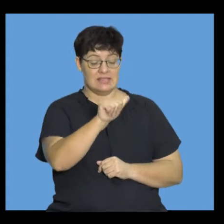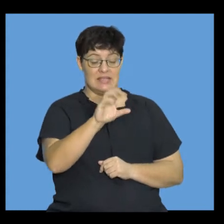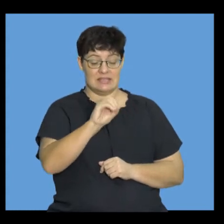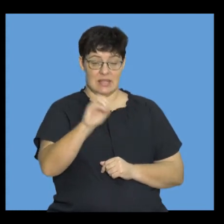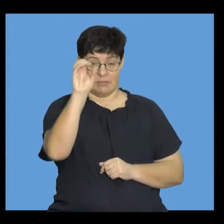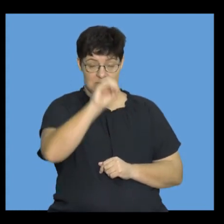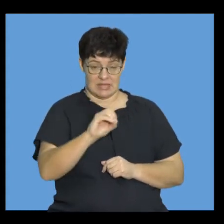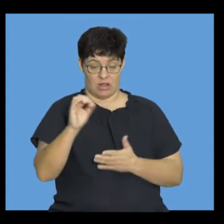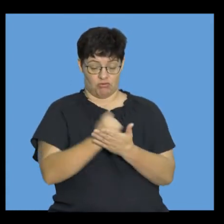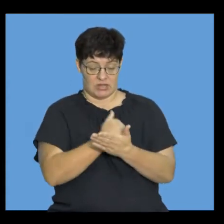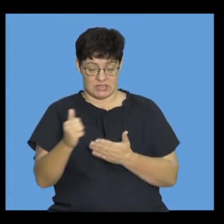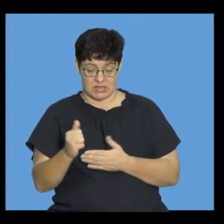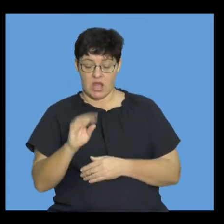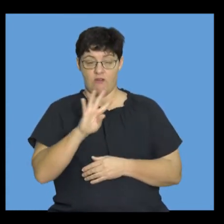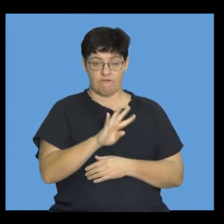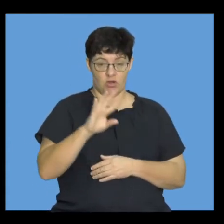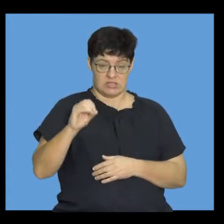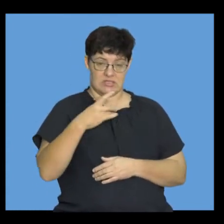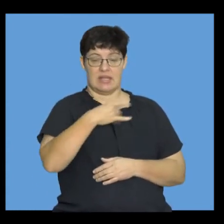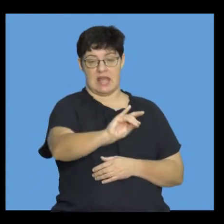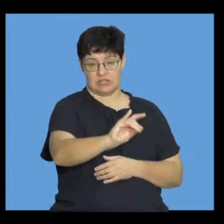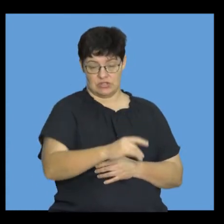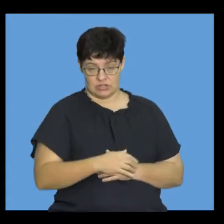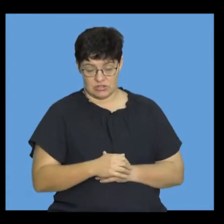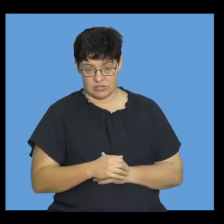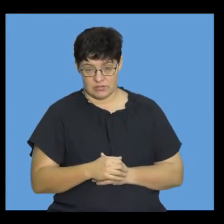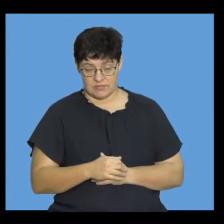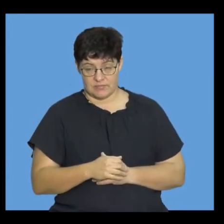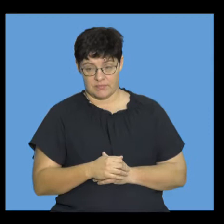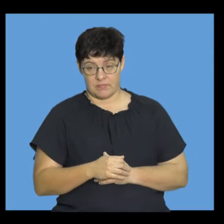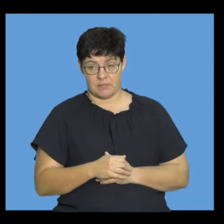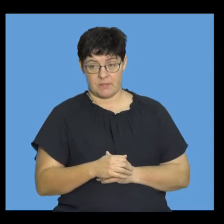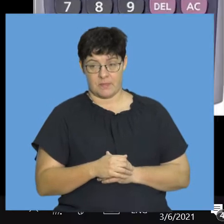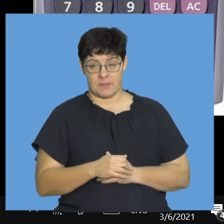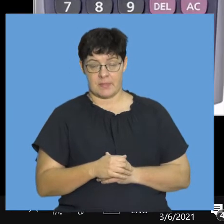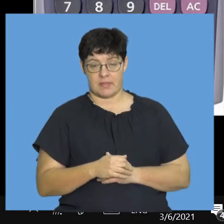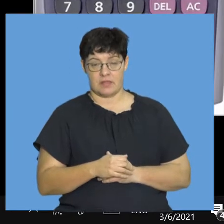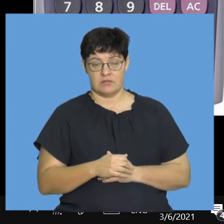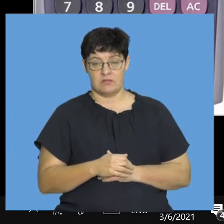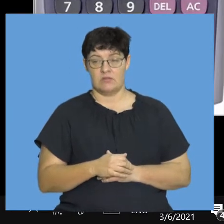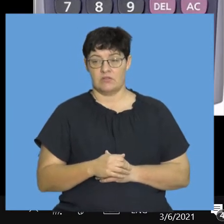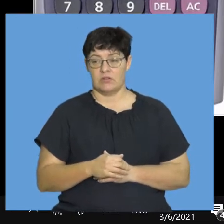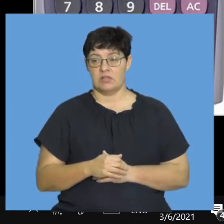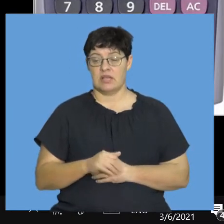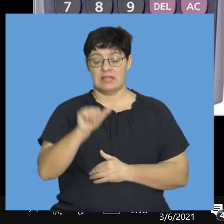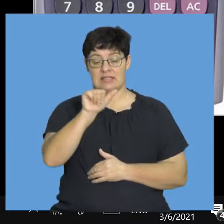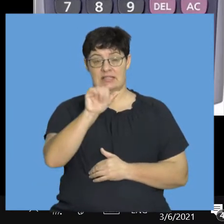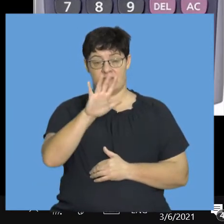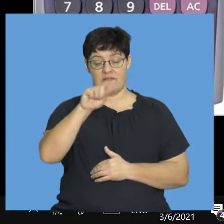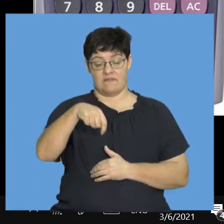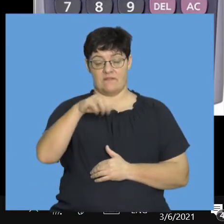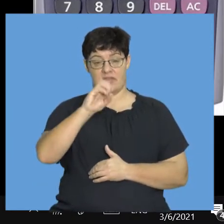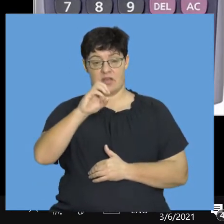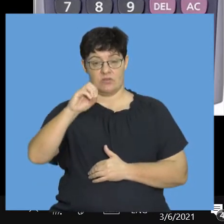credit, 40% has to be on cash. So therefore, you take your 65,000 times